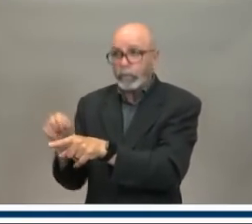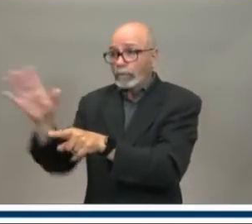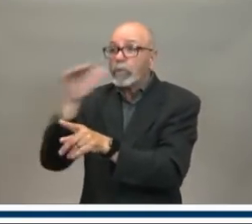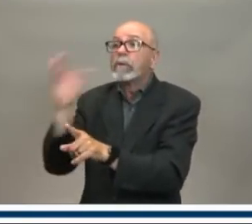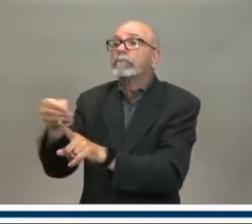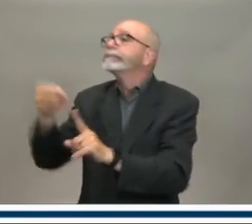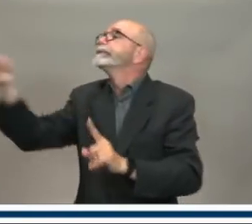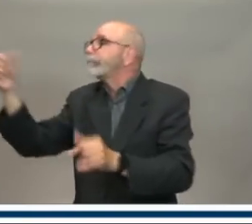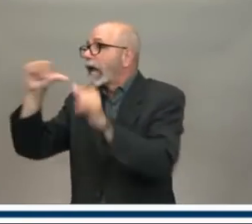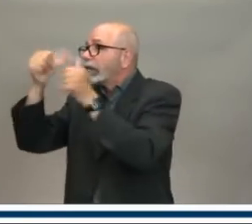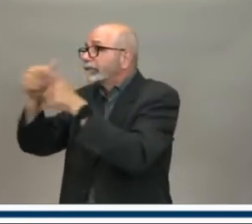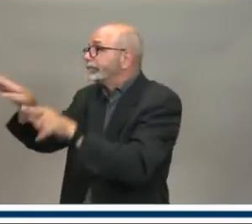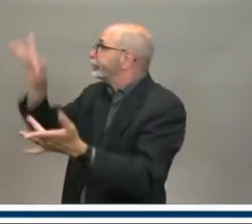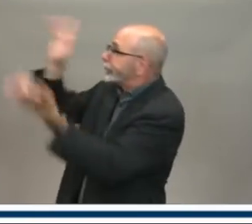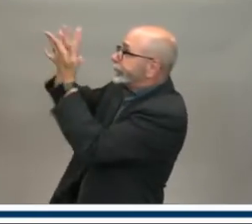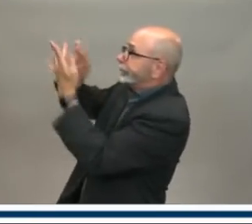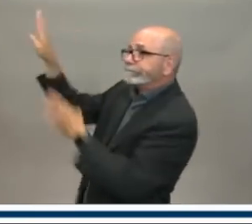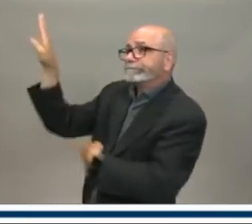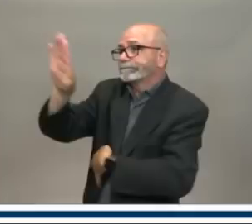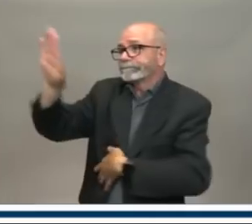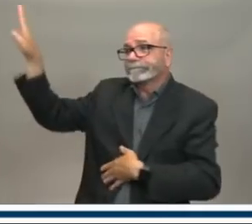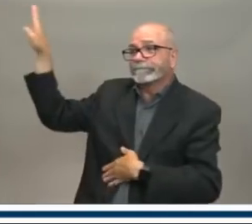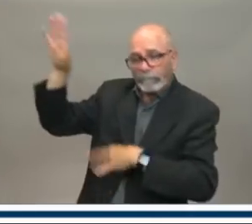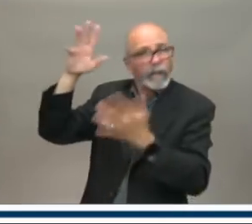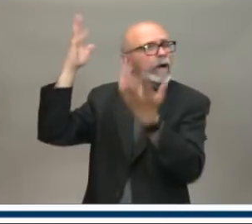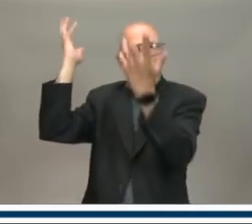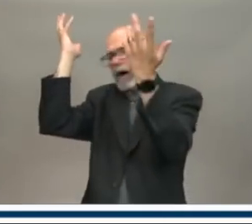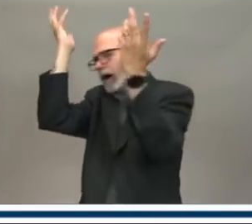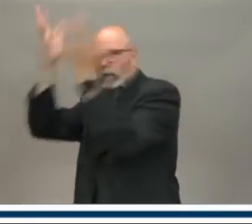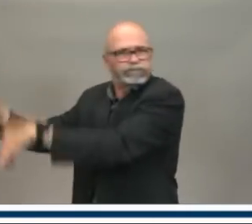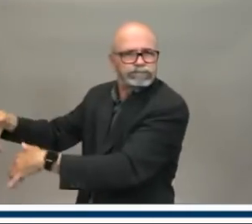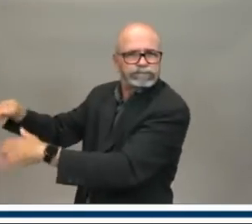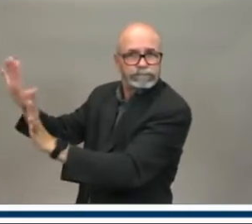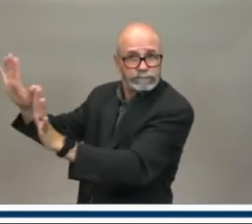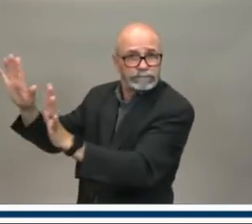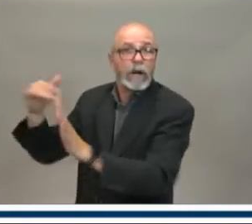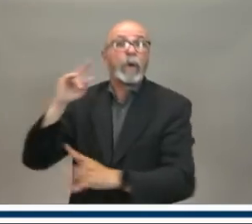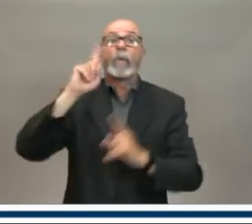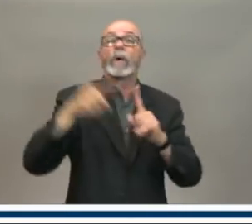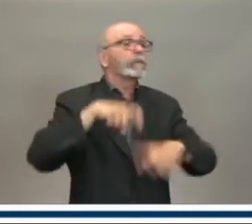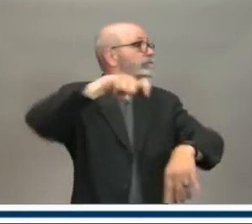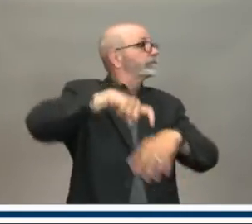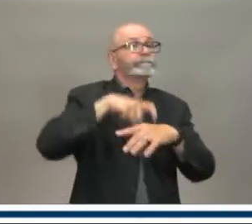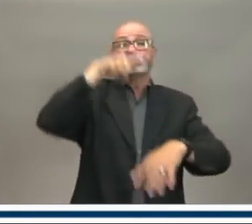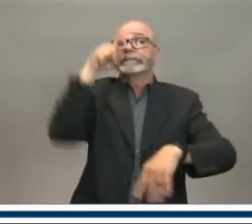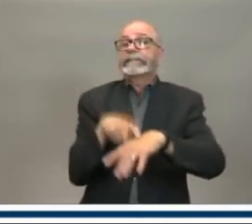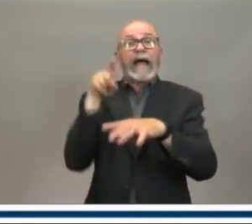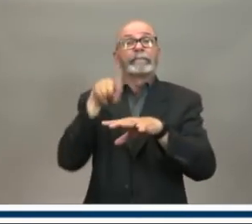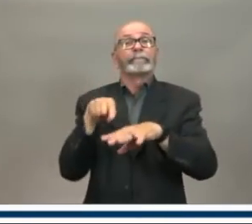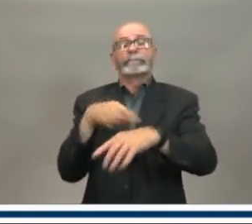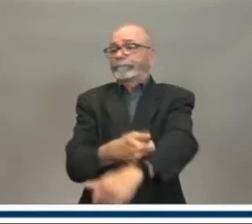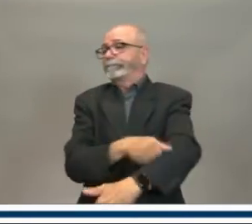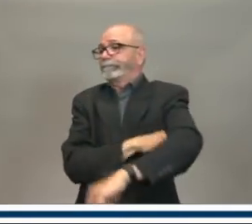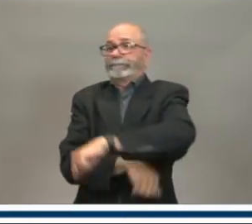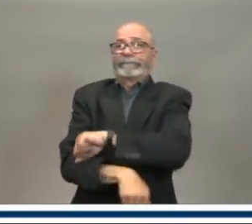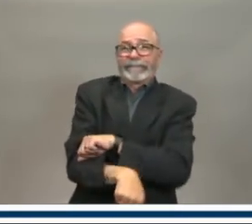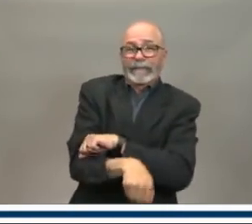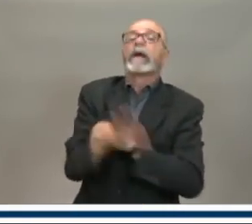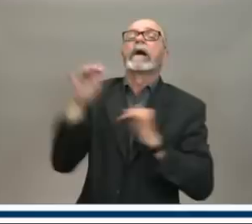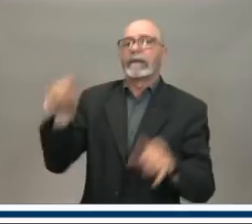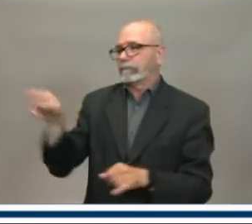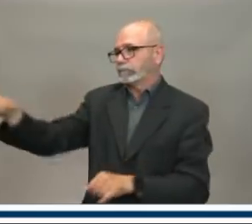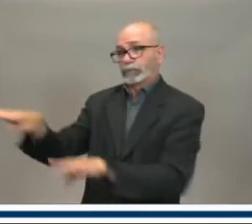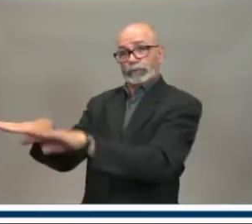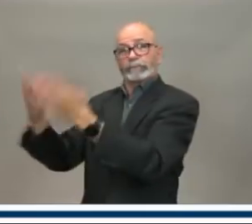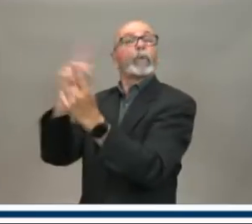association members. And we're ready to open the economy. It will be, the economy will open. It'll be up to business owners to decide if they want to open